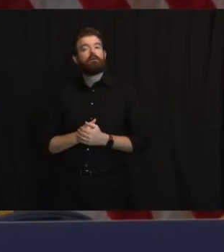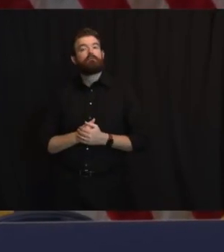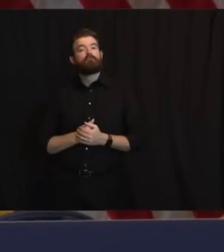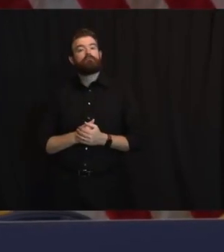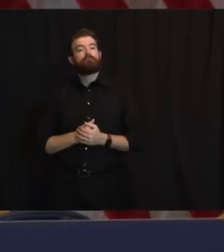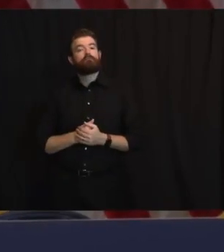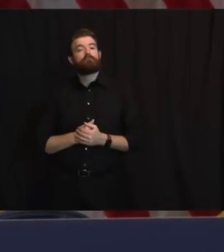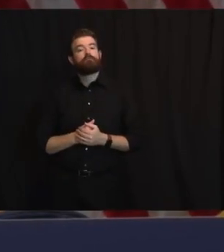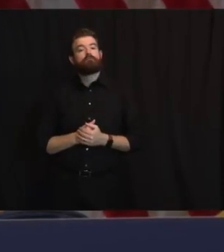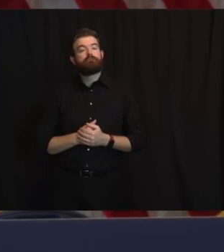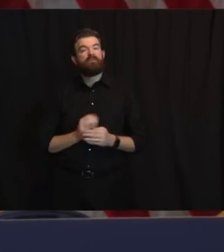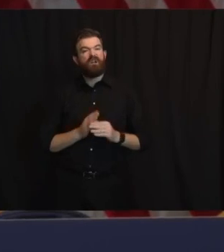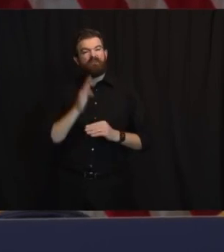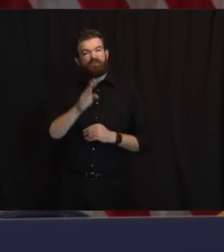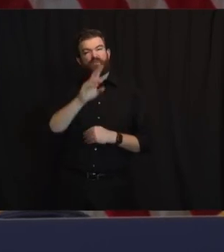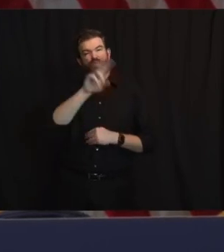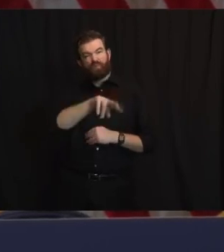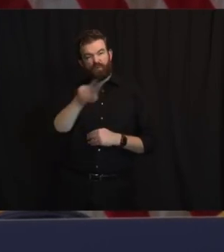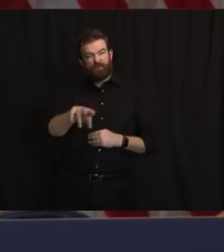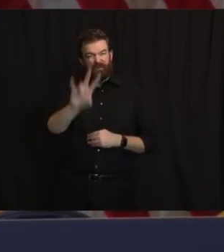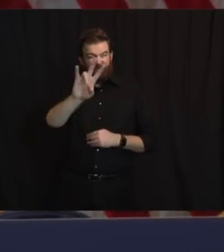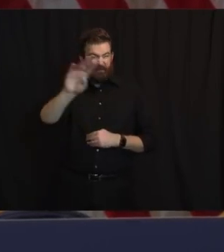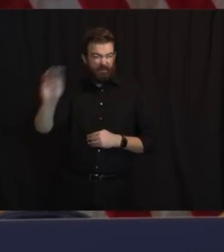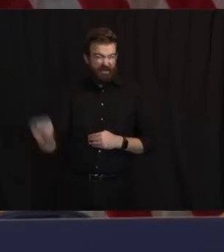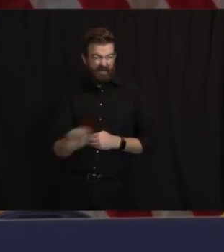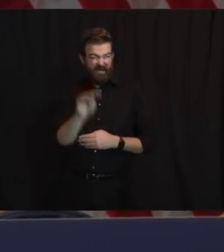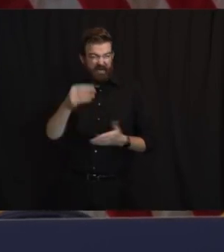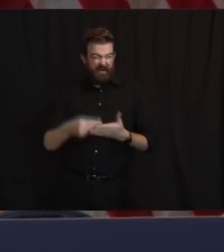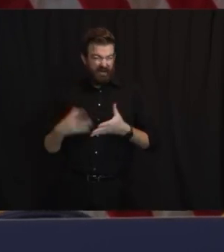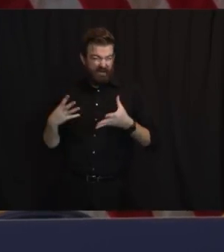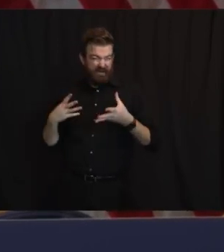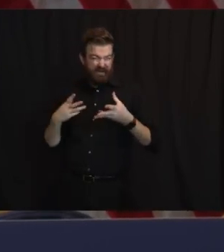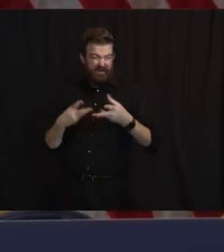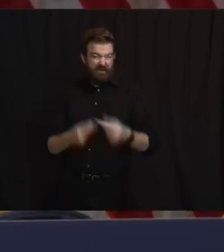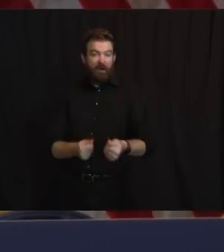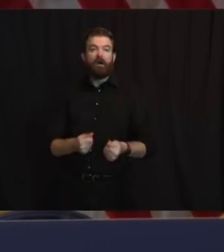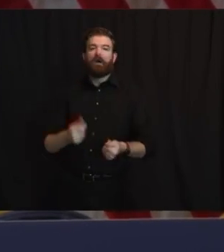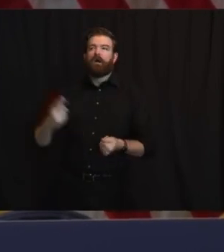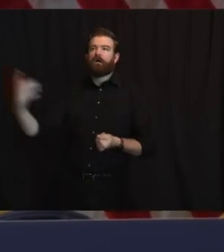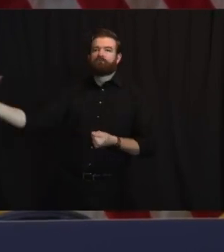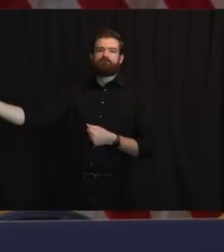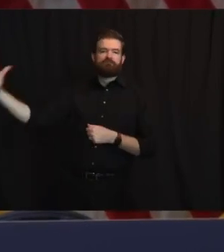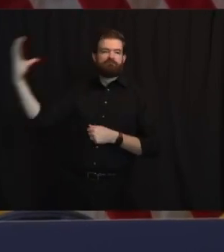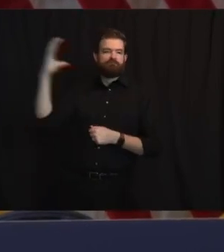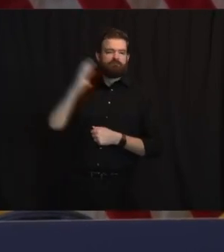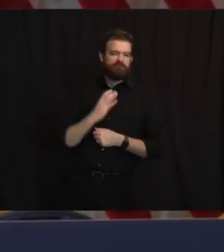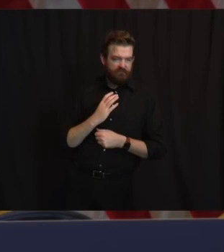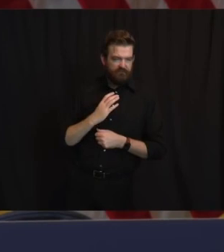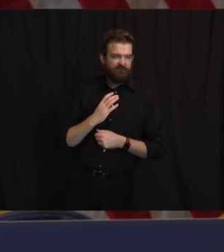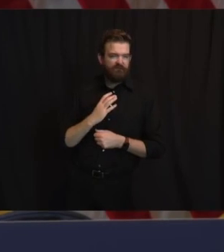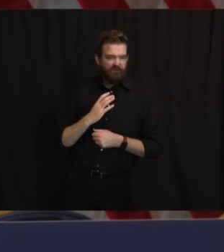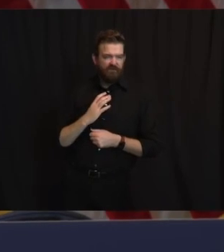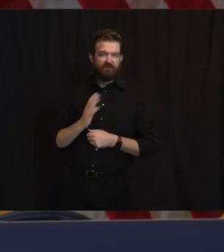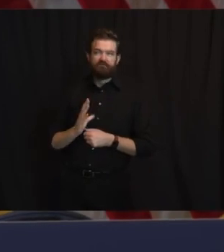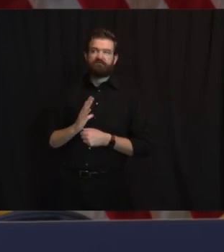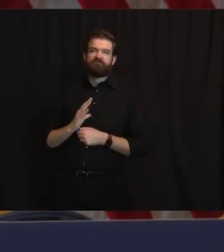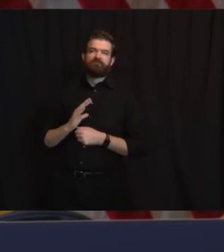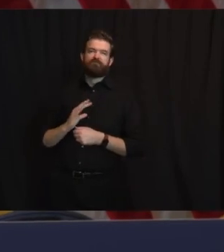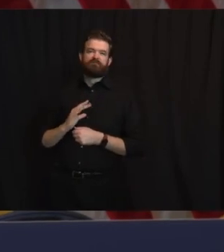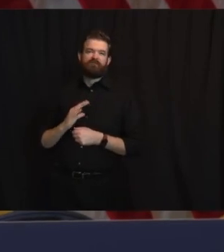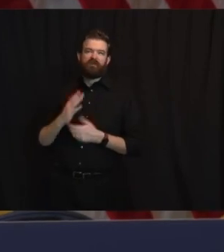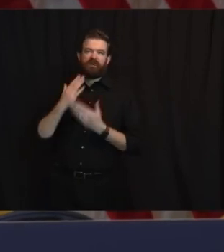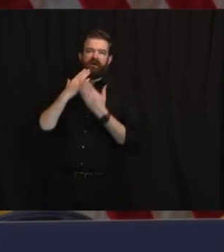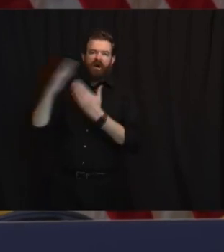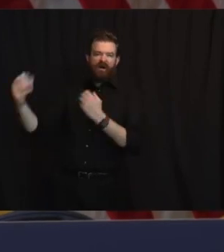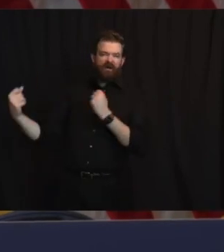million. So again, to your point, Governor, to have FEMA public assistance funding, hazard mitigation funding coming